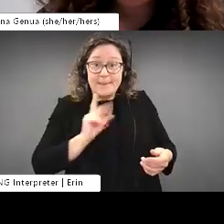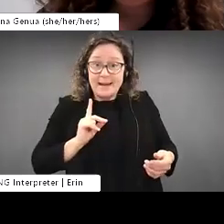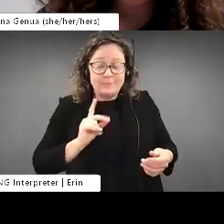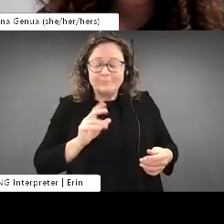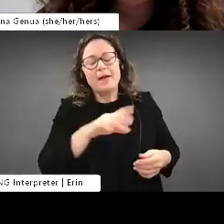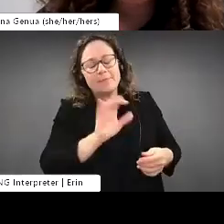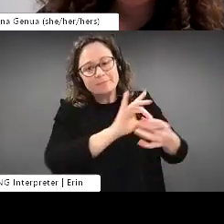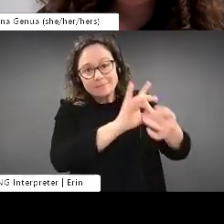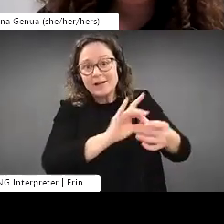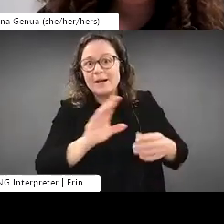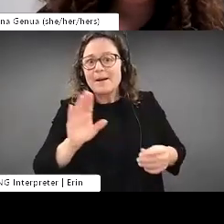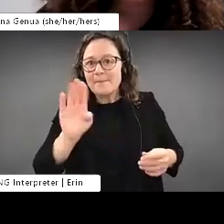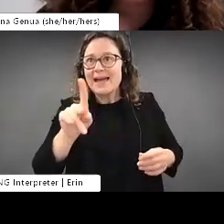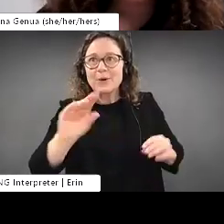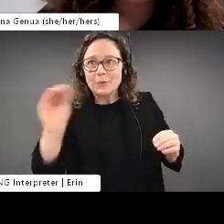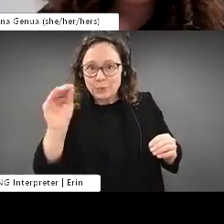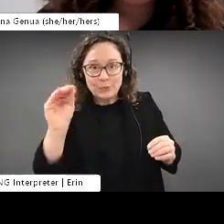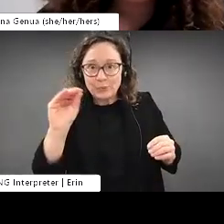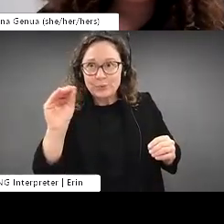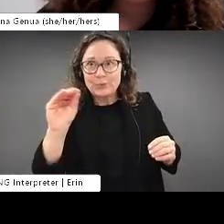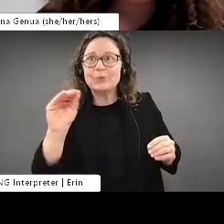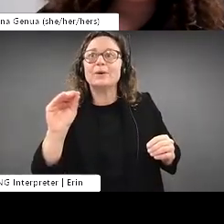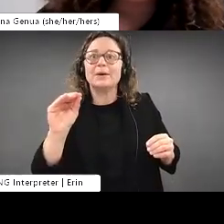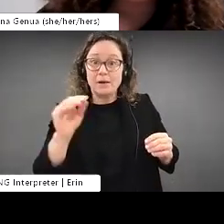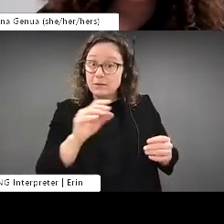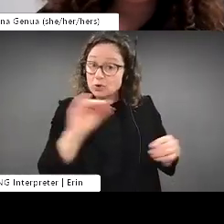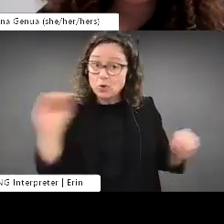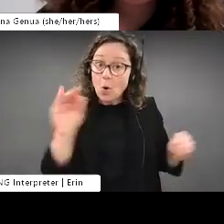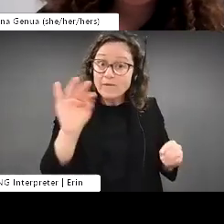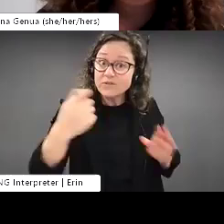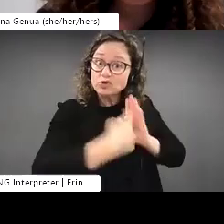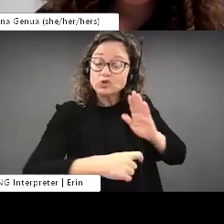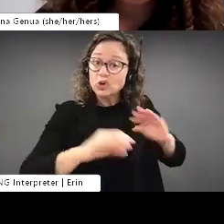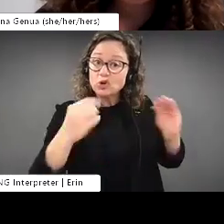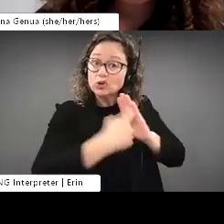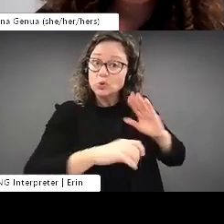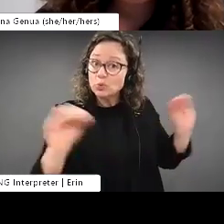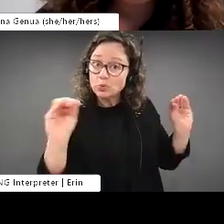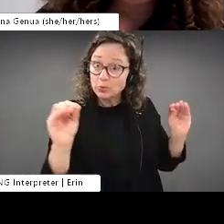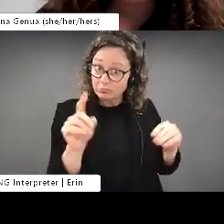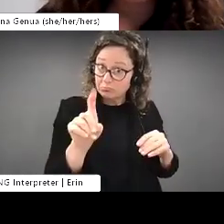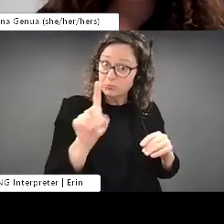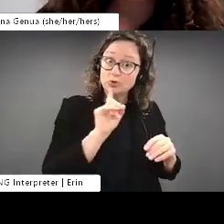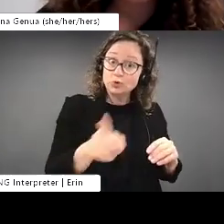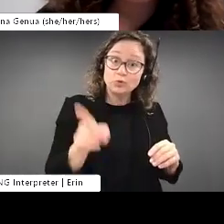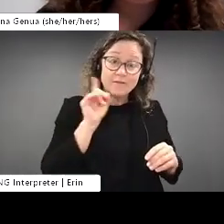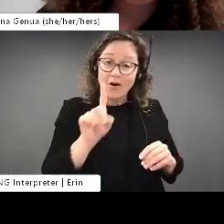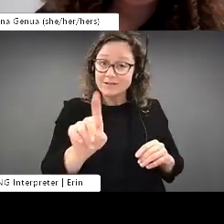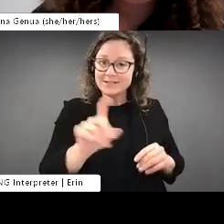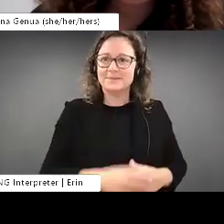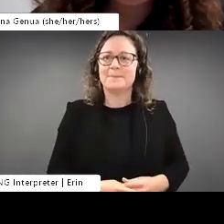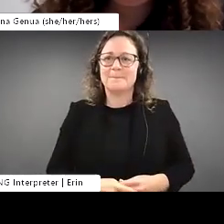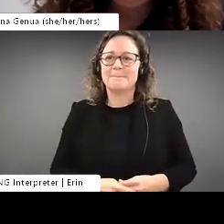Want to just answer in the group chat? True. Yeah. So we did talk about this earlier. All right. You're all paying attention. That's